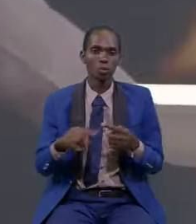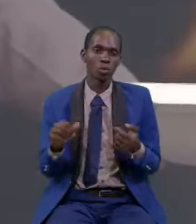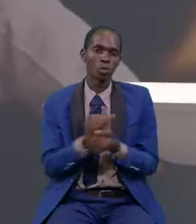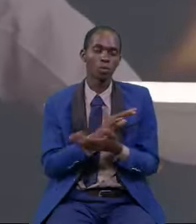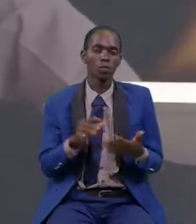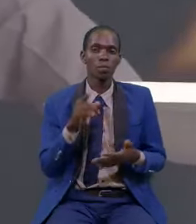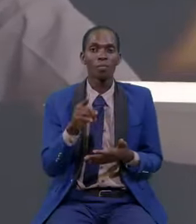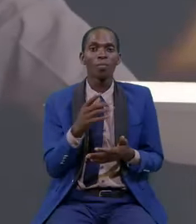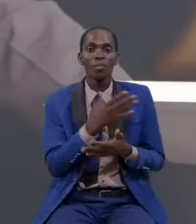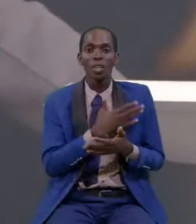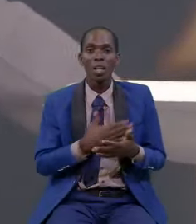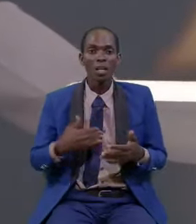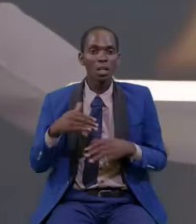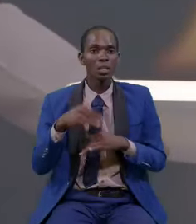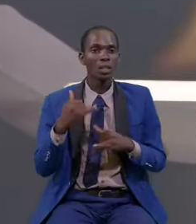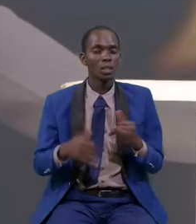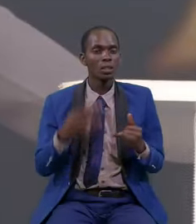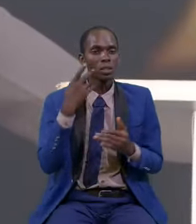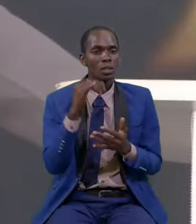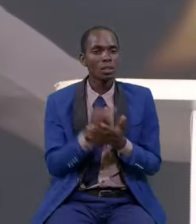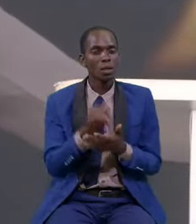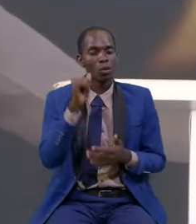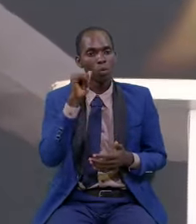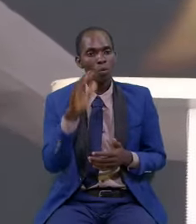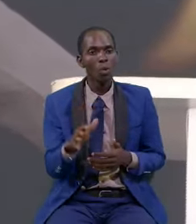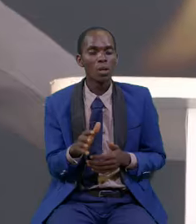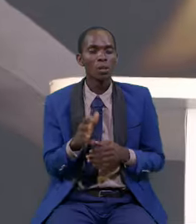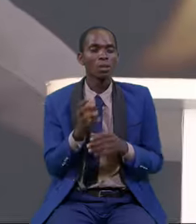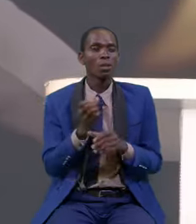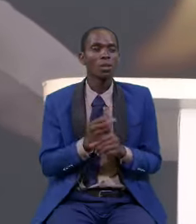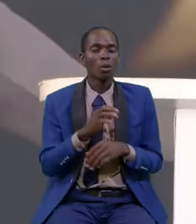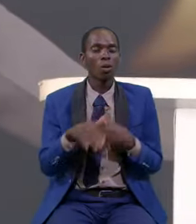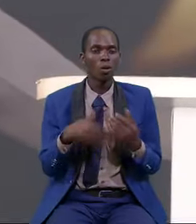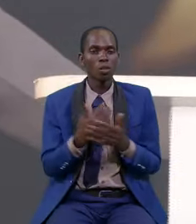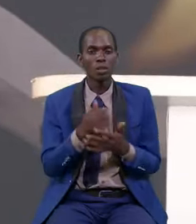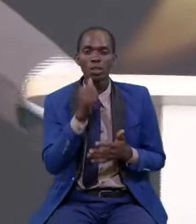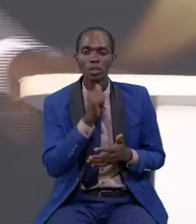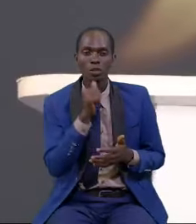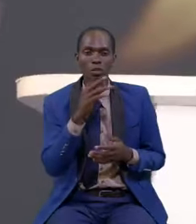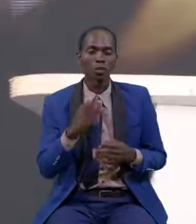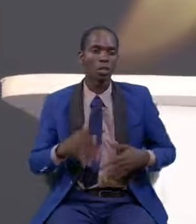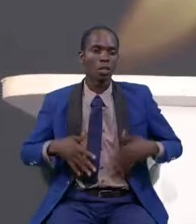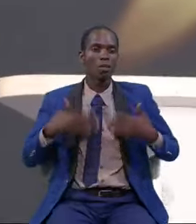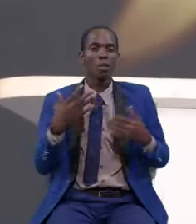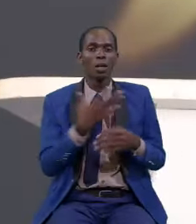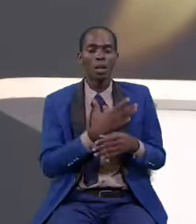woman might bring out all the secrets of your life and literally kill you, destroy you,